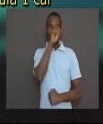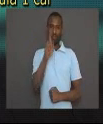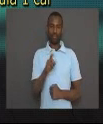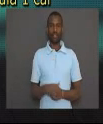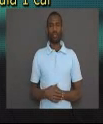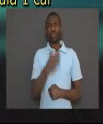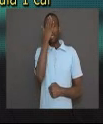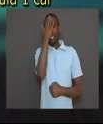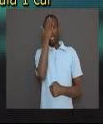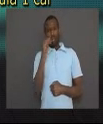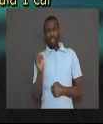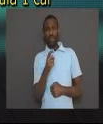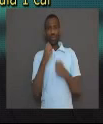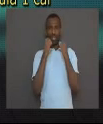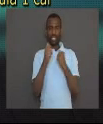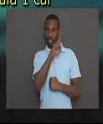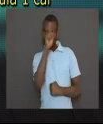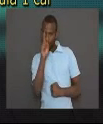Why do you think this is?